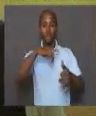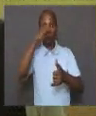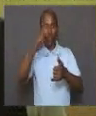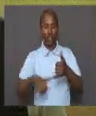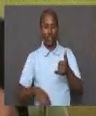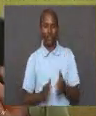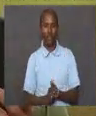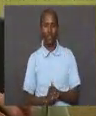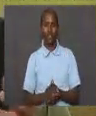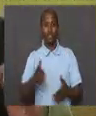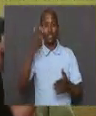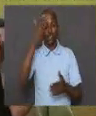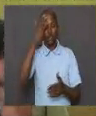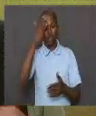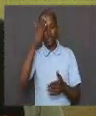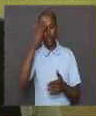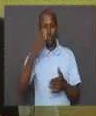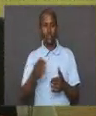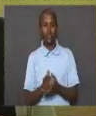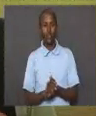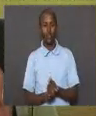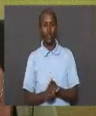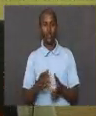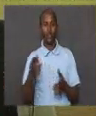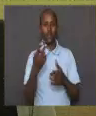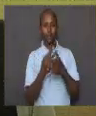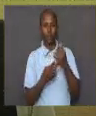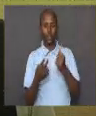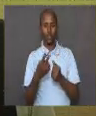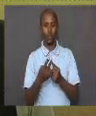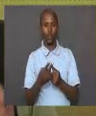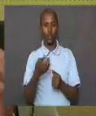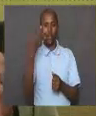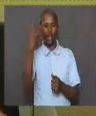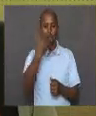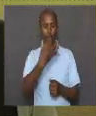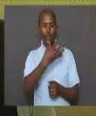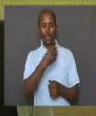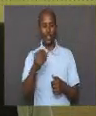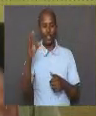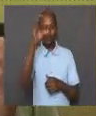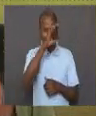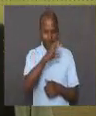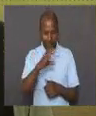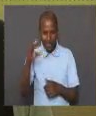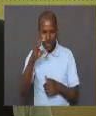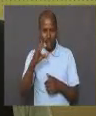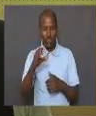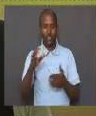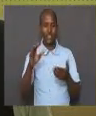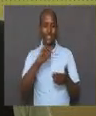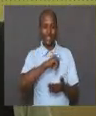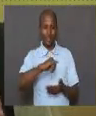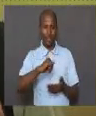Finally, determine the parity of f and investigate its